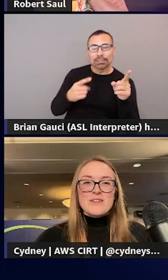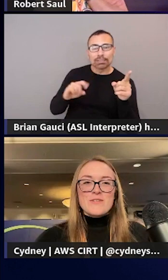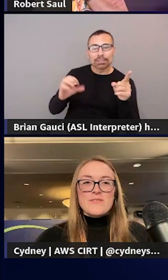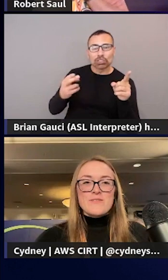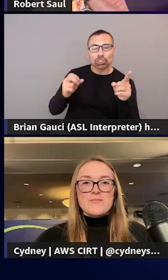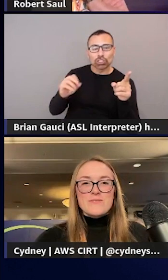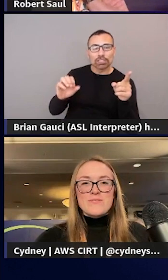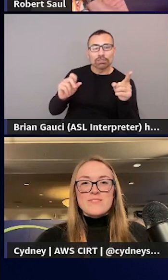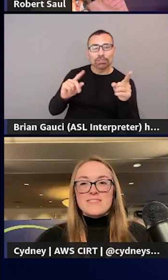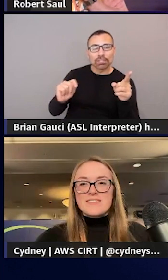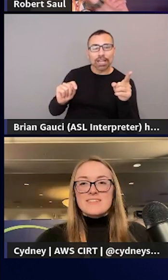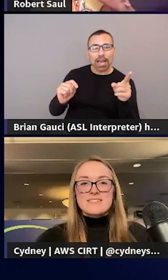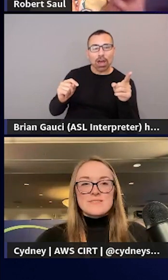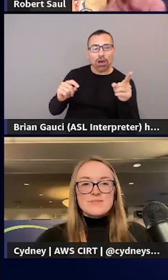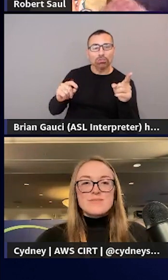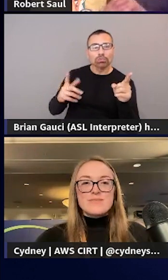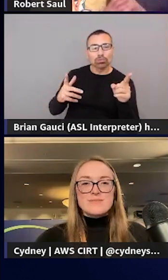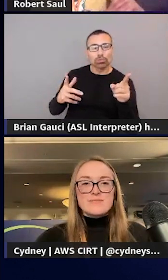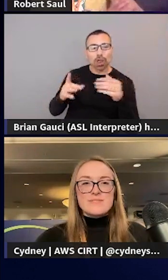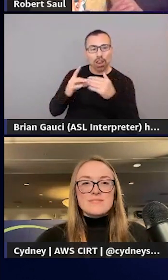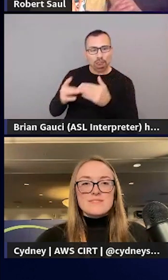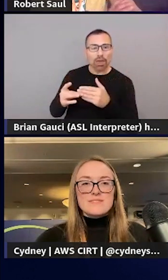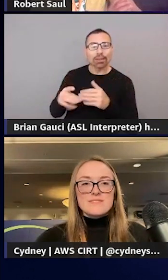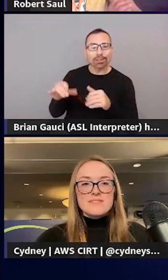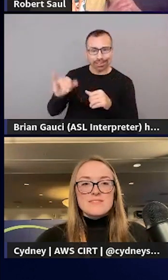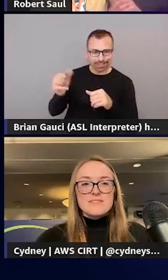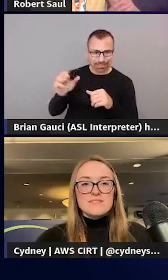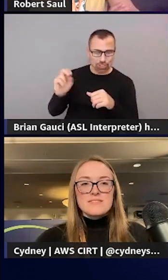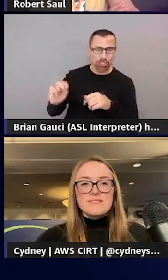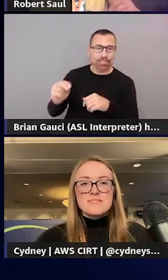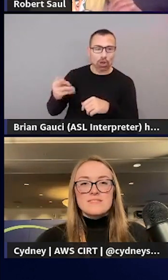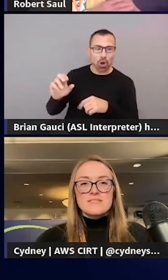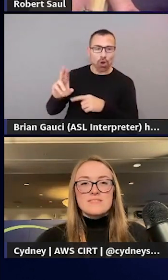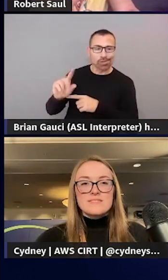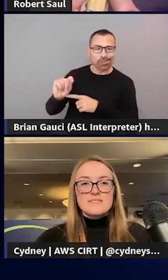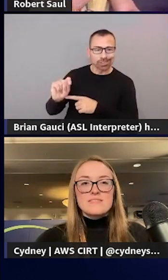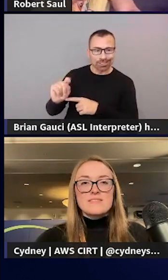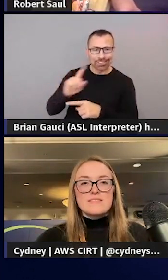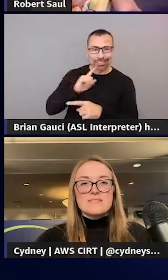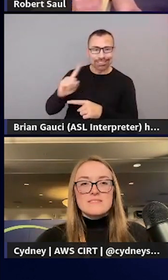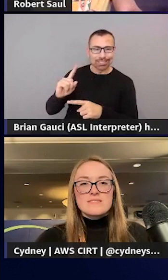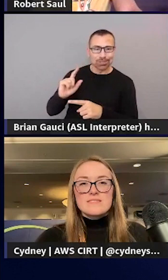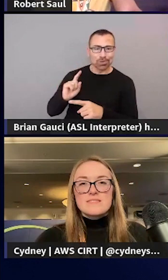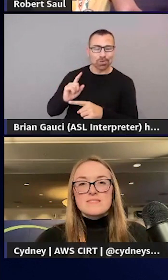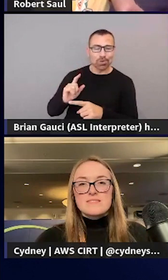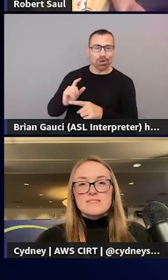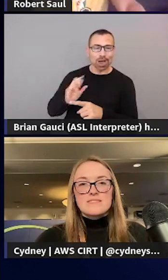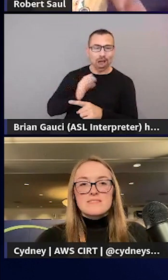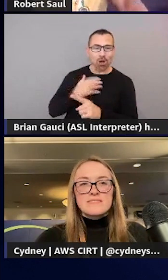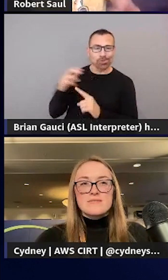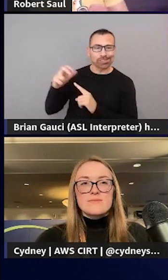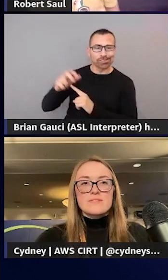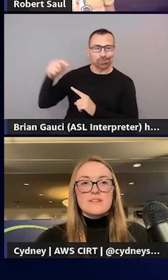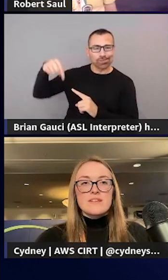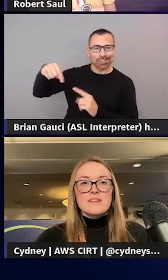together. So yes, Jason Hurst is a hero, one of my heroes for this project. Yeah.